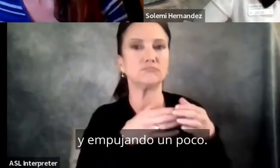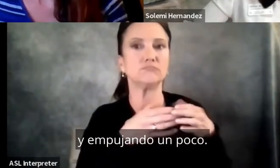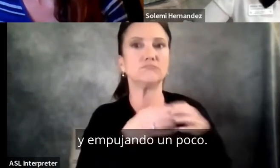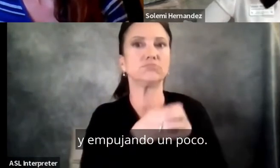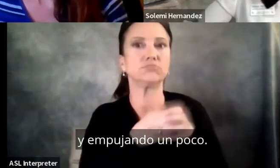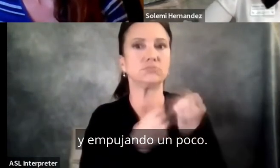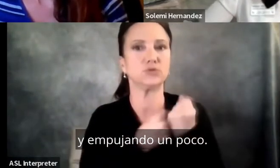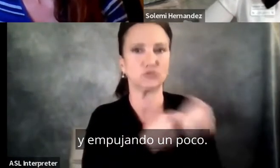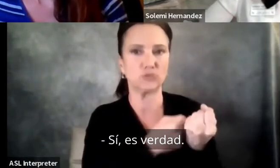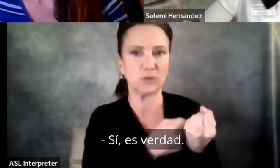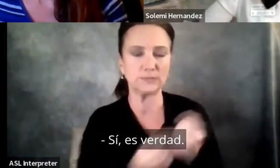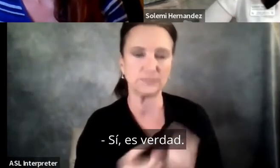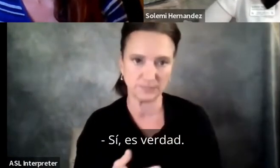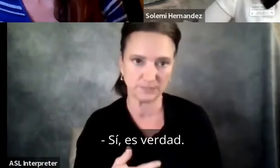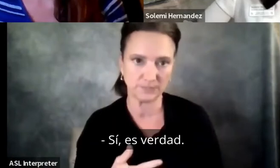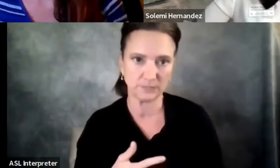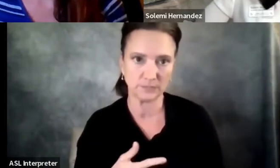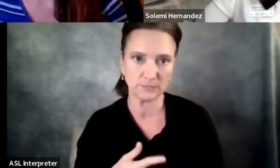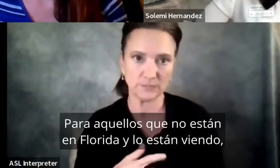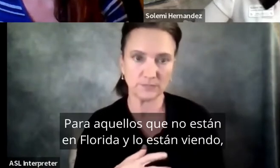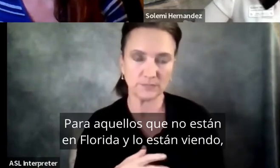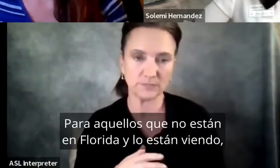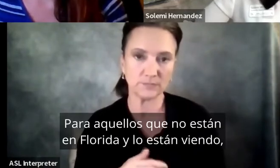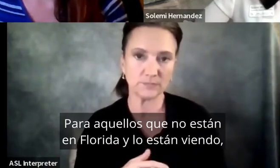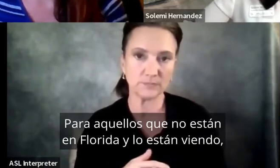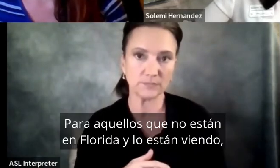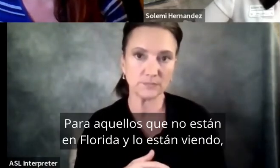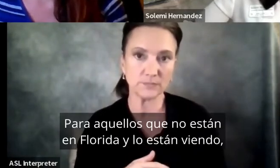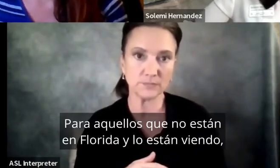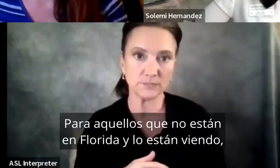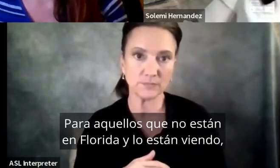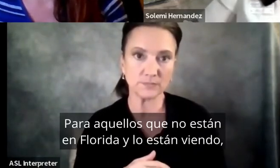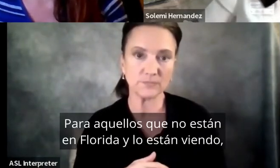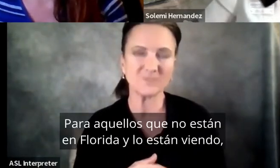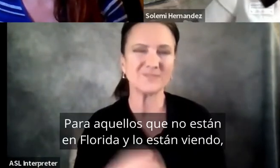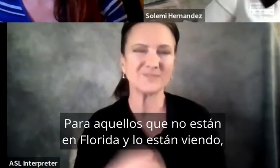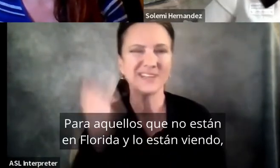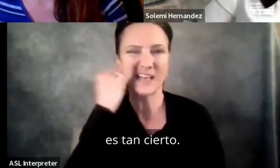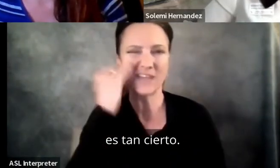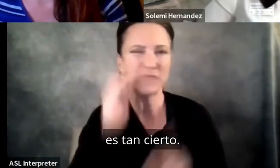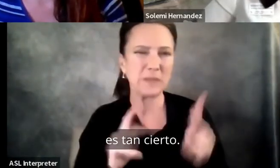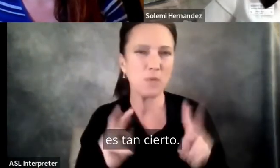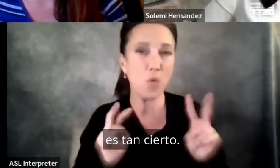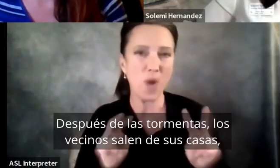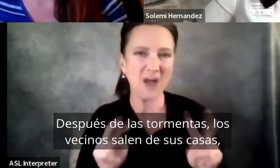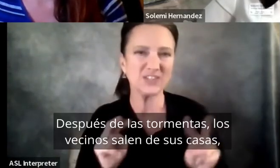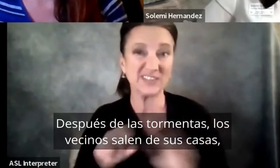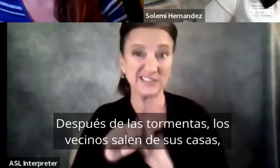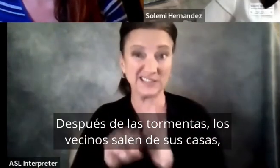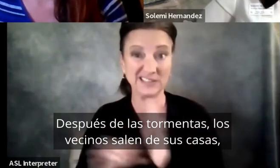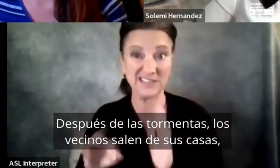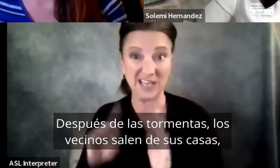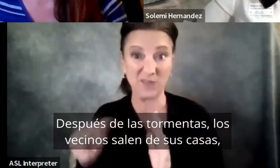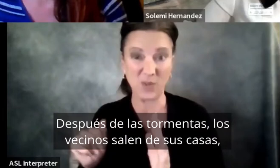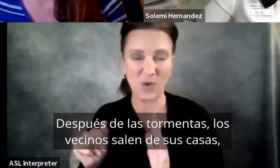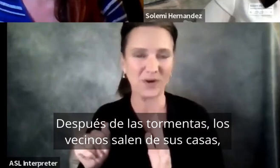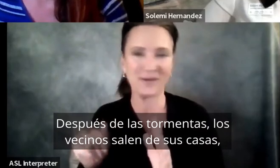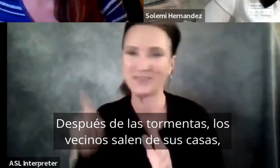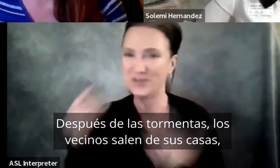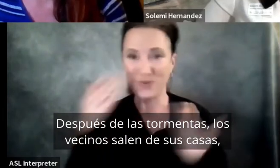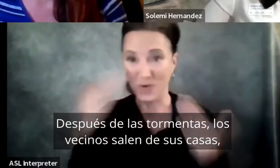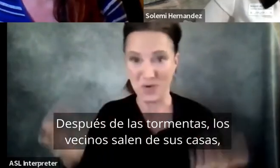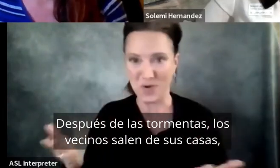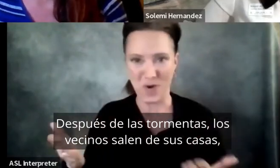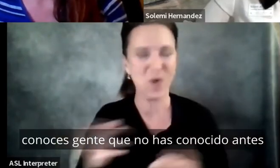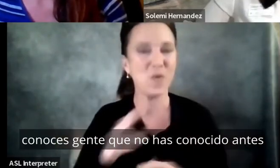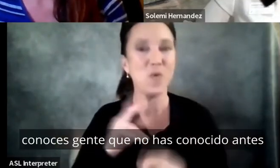pushing a little bit. Yeah, it's true. For those that aren't in Florida that are watching, it's so true after storms. The neighbors come out of